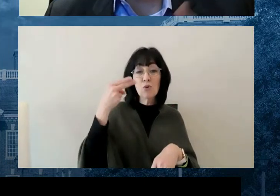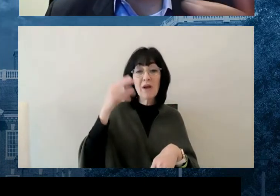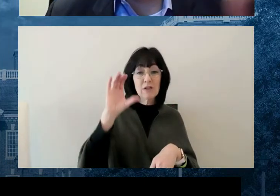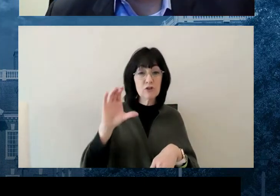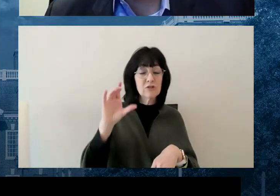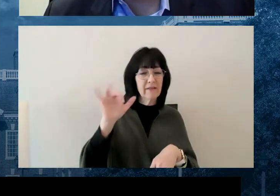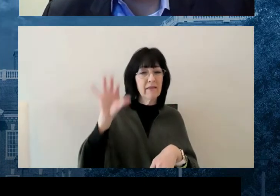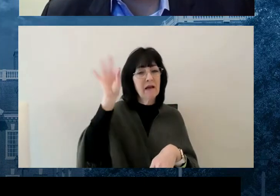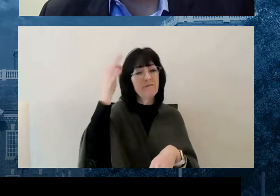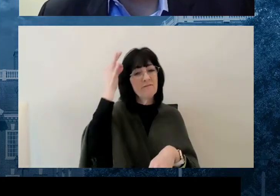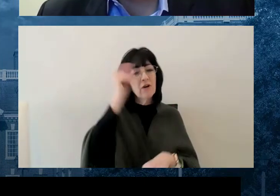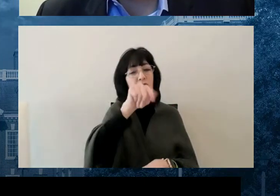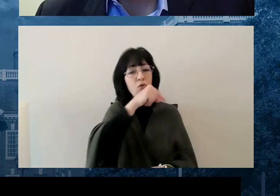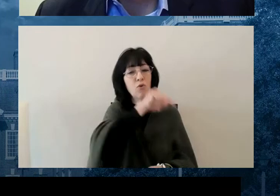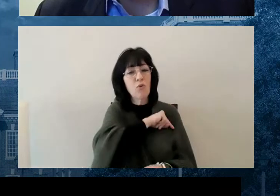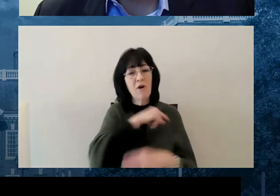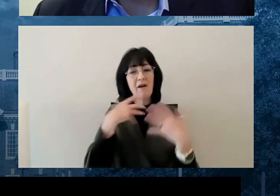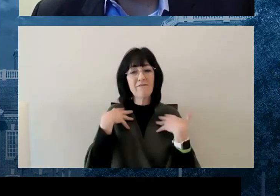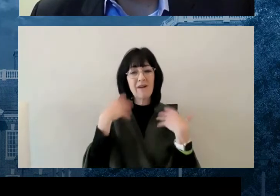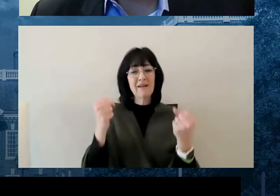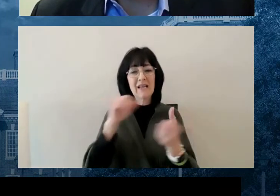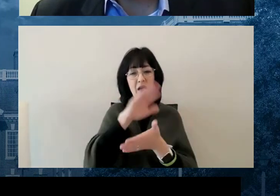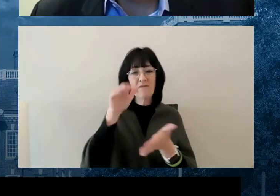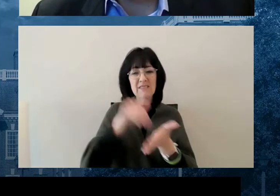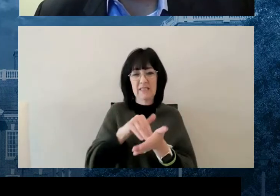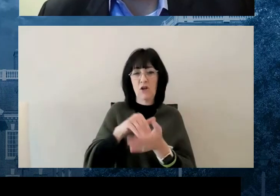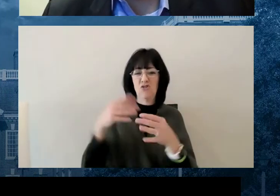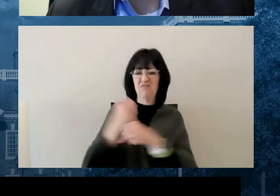walk-up hours. All this information is